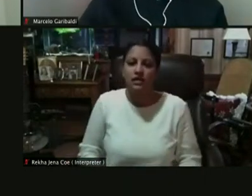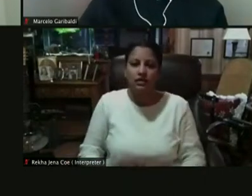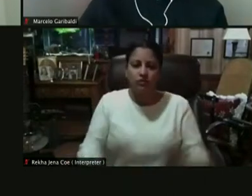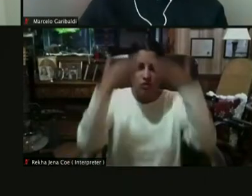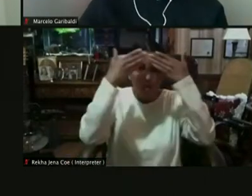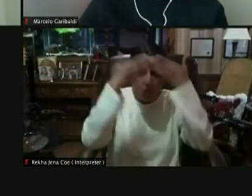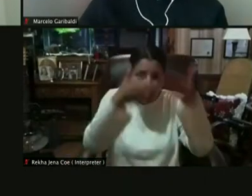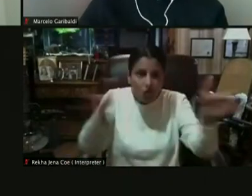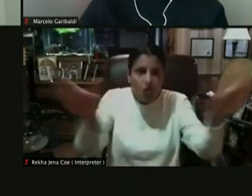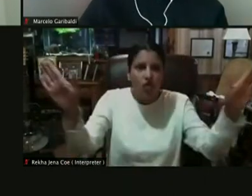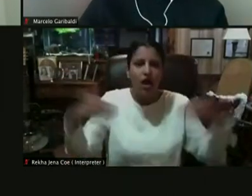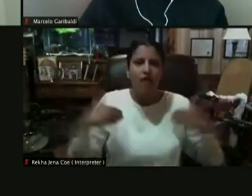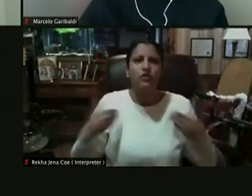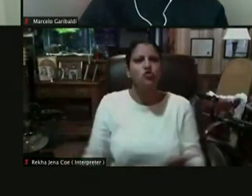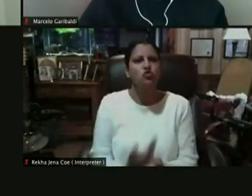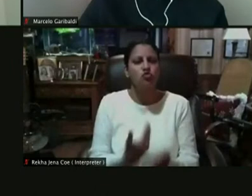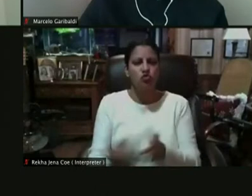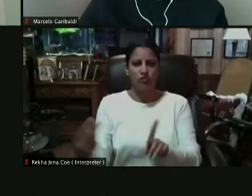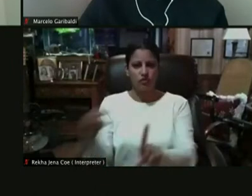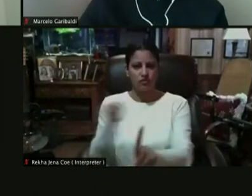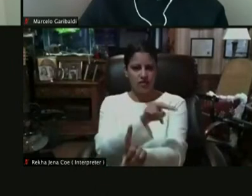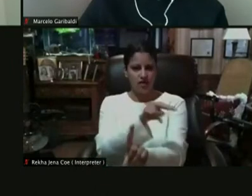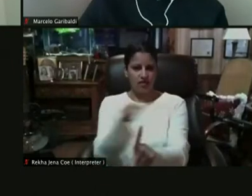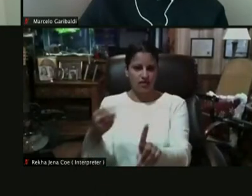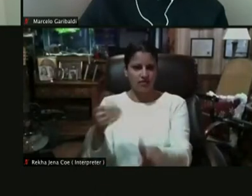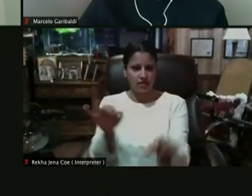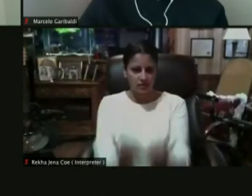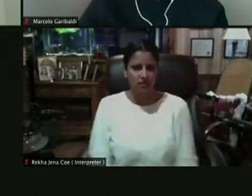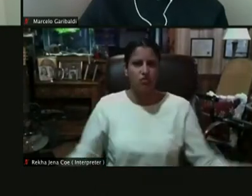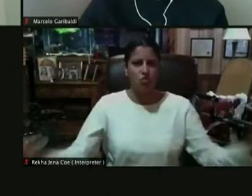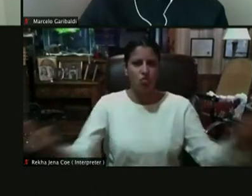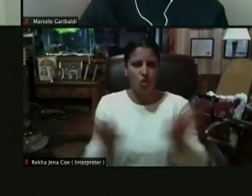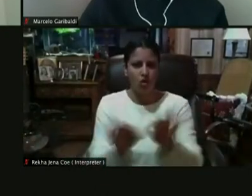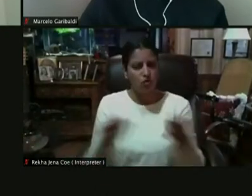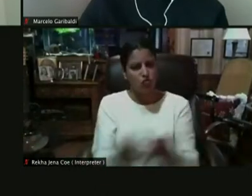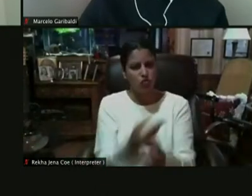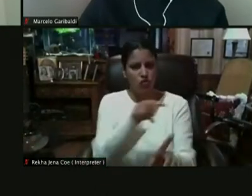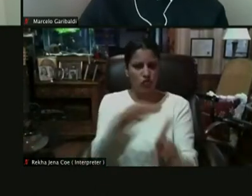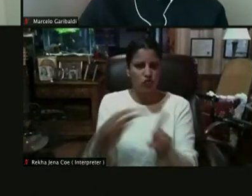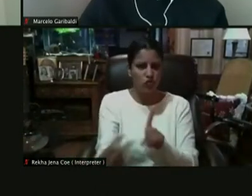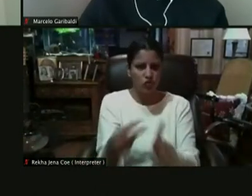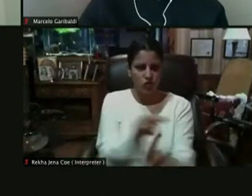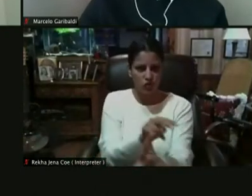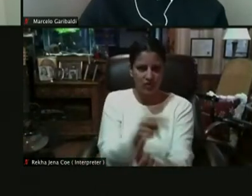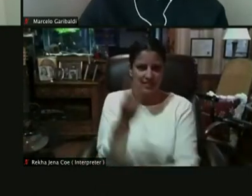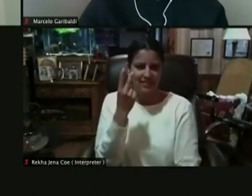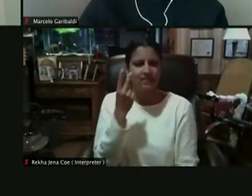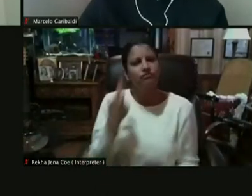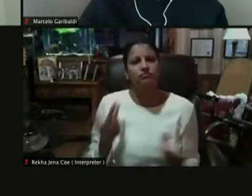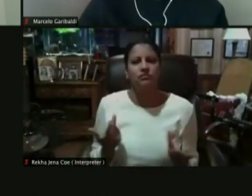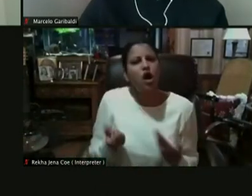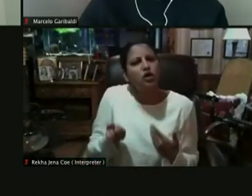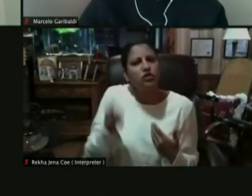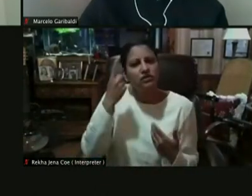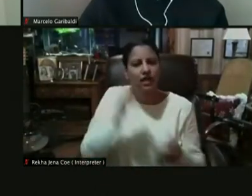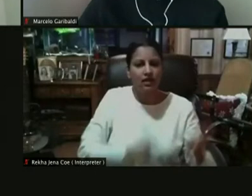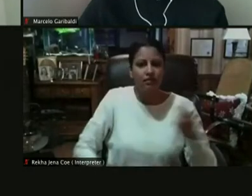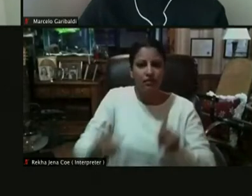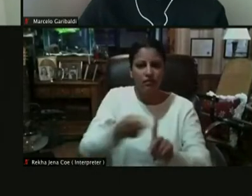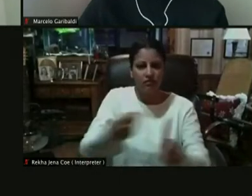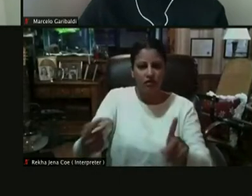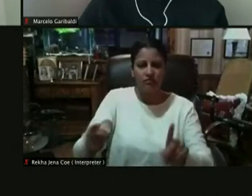new perspective. And I think that's the key thing is getting new perspective and seeing things from the standpoint of someone who is not like